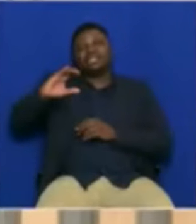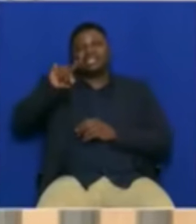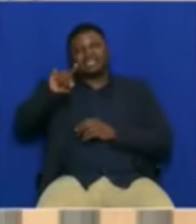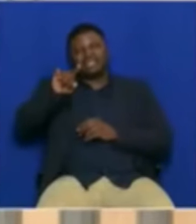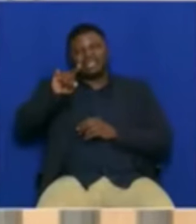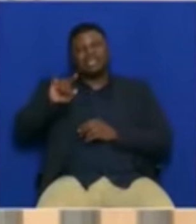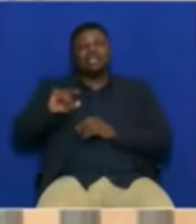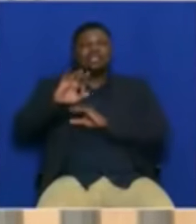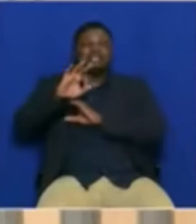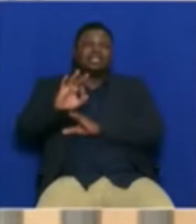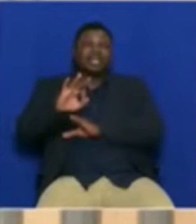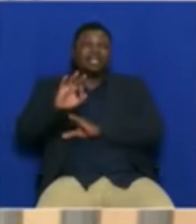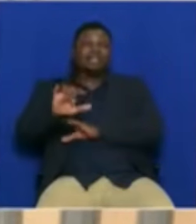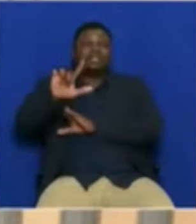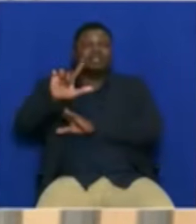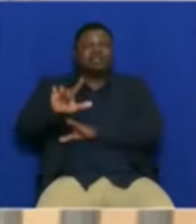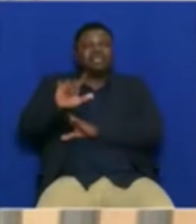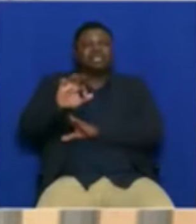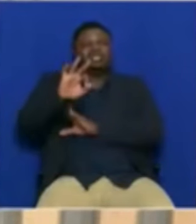370.15, these are